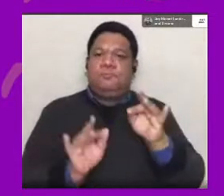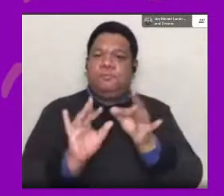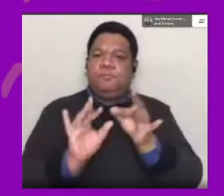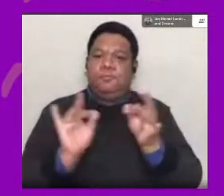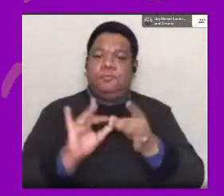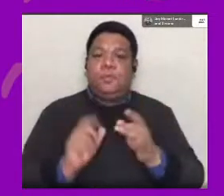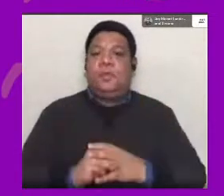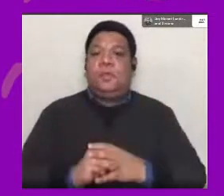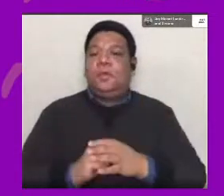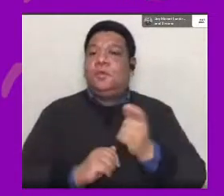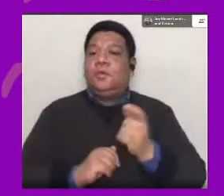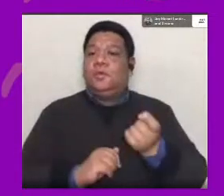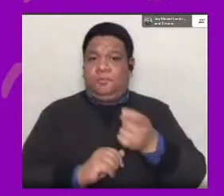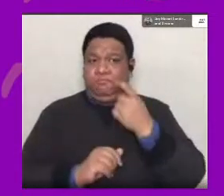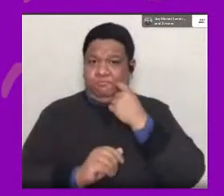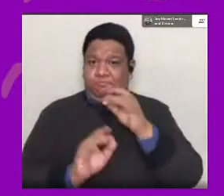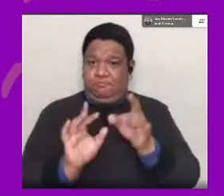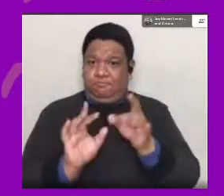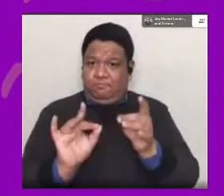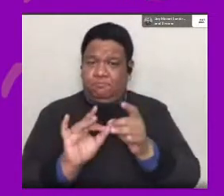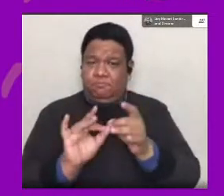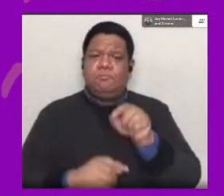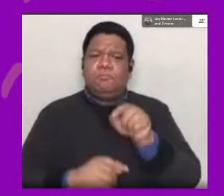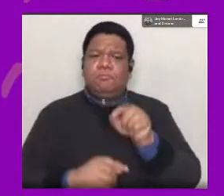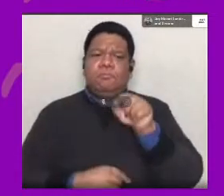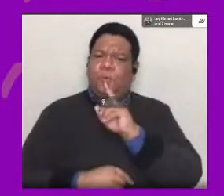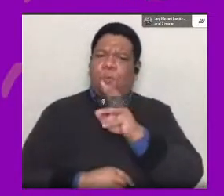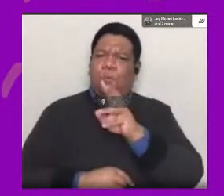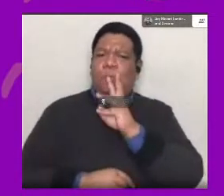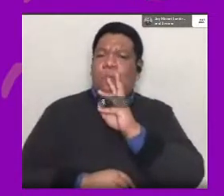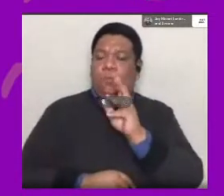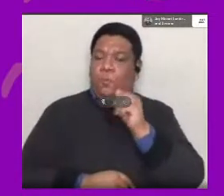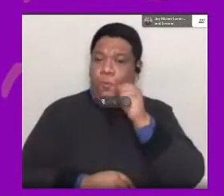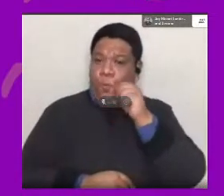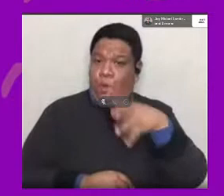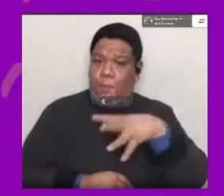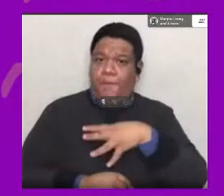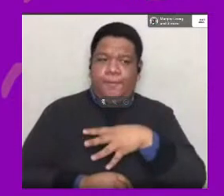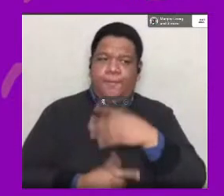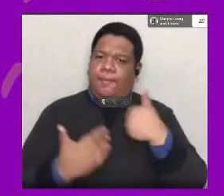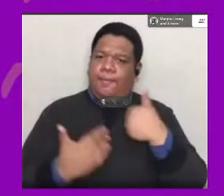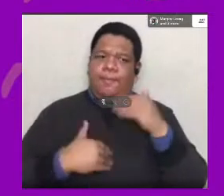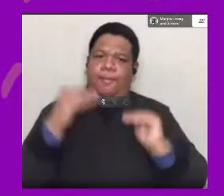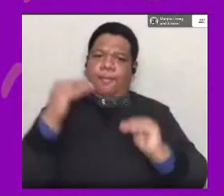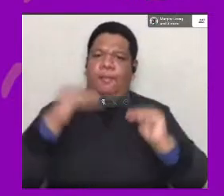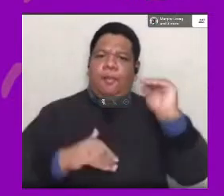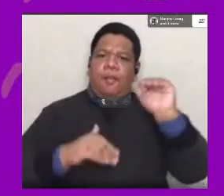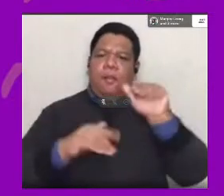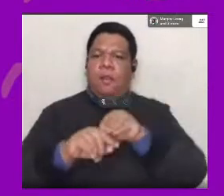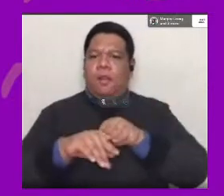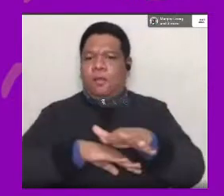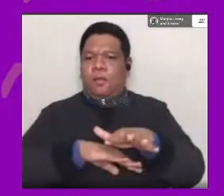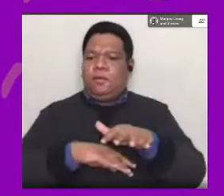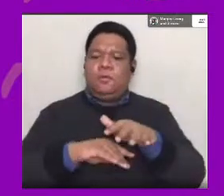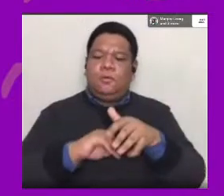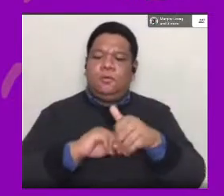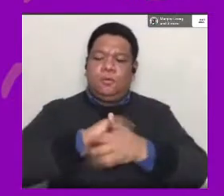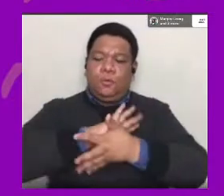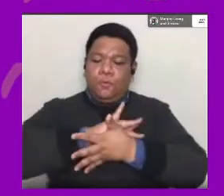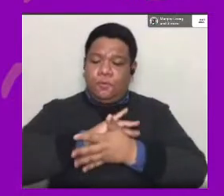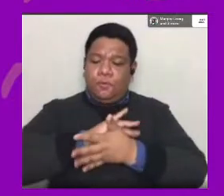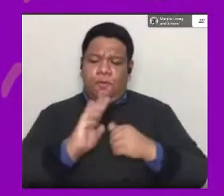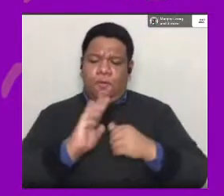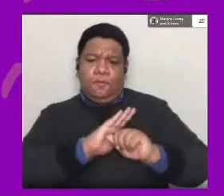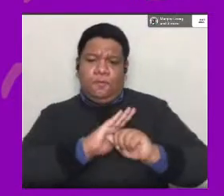you noted, women have been uniquely and disproportionately affected by COVID, and you highlighted people who might